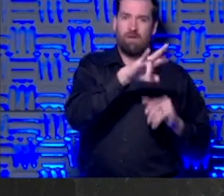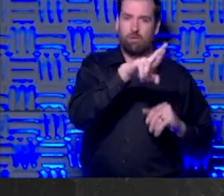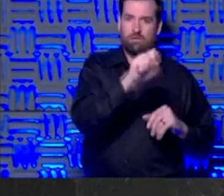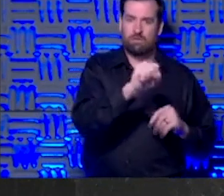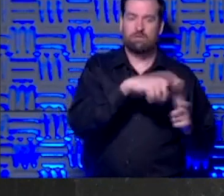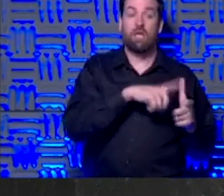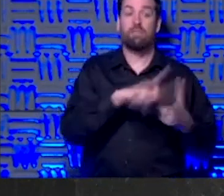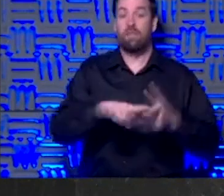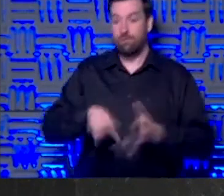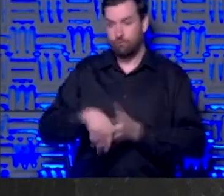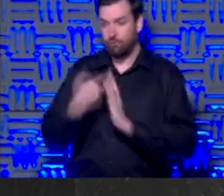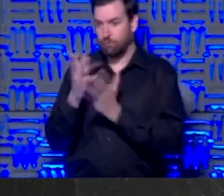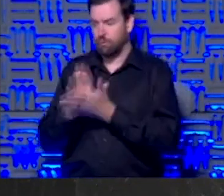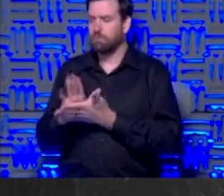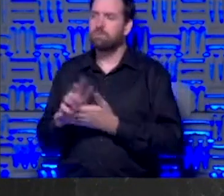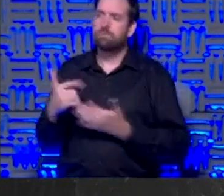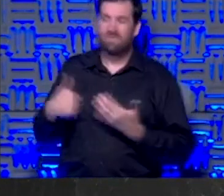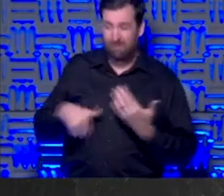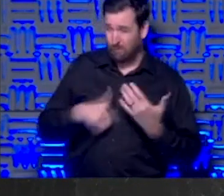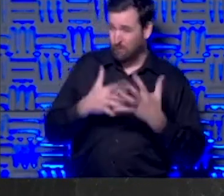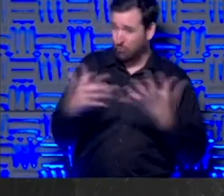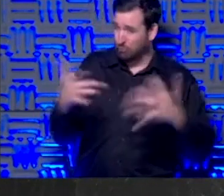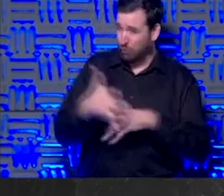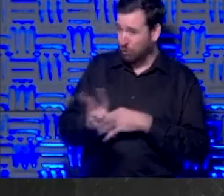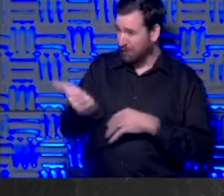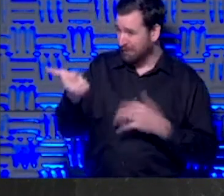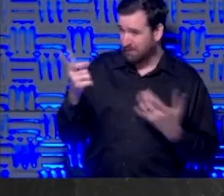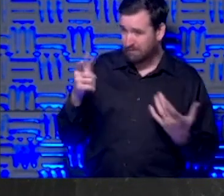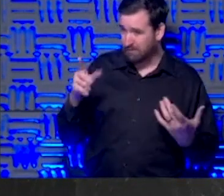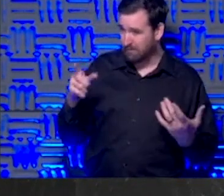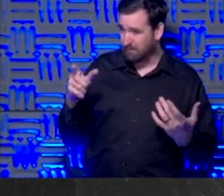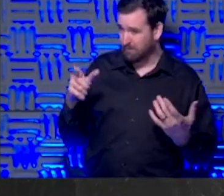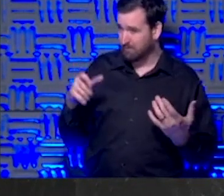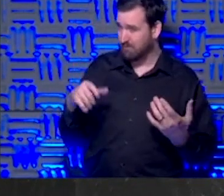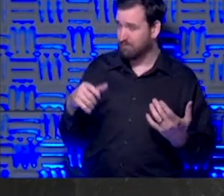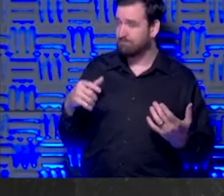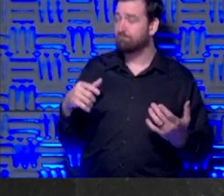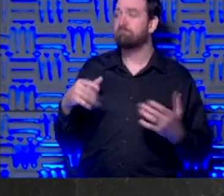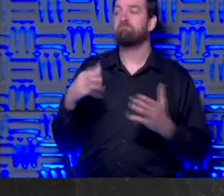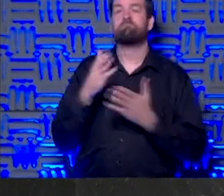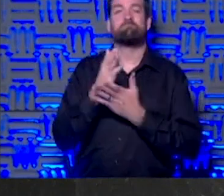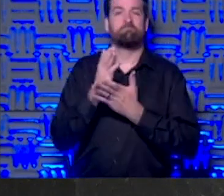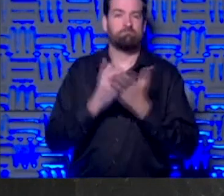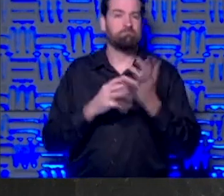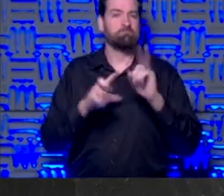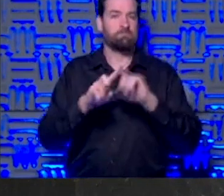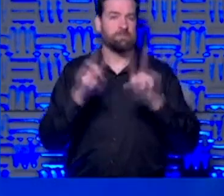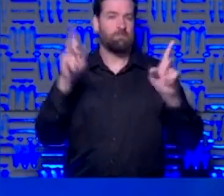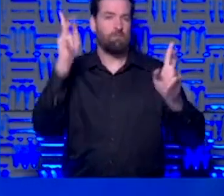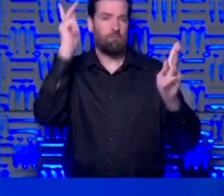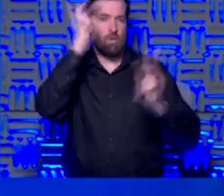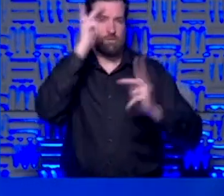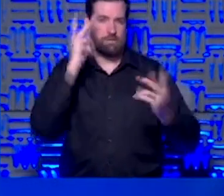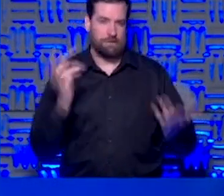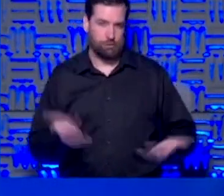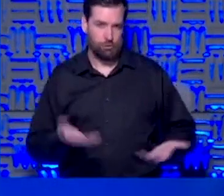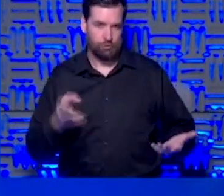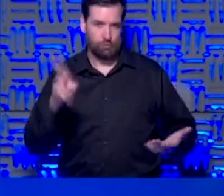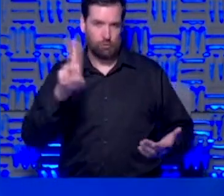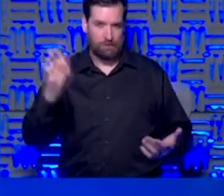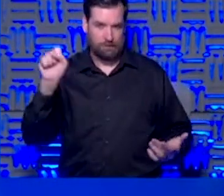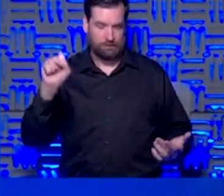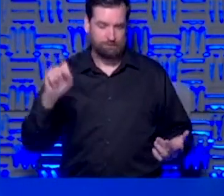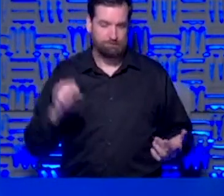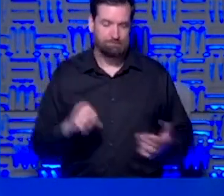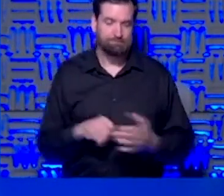being premature here in the United States? And I think part of this comes down to a little different philosophy in the United States, because